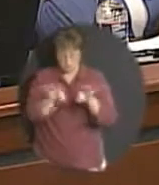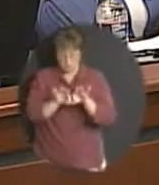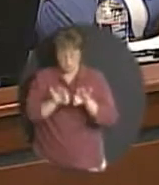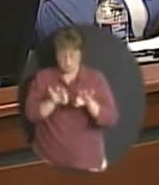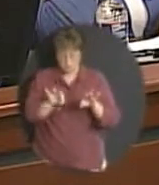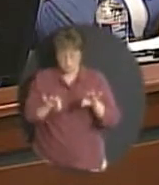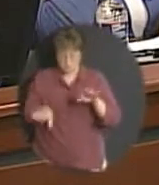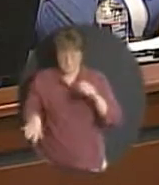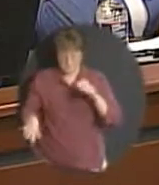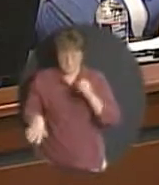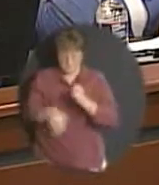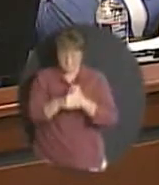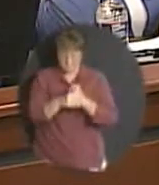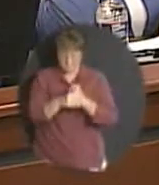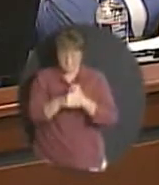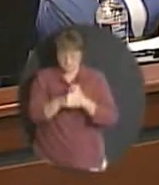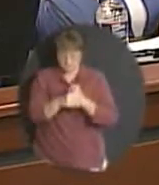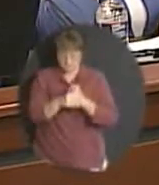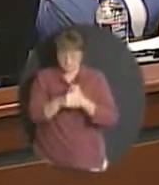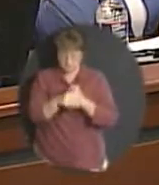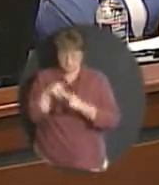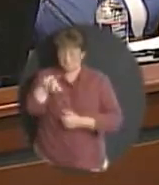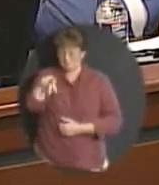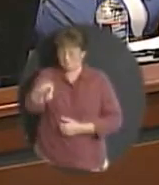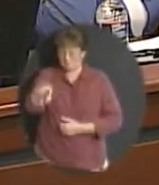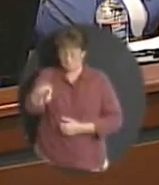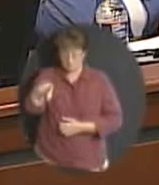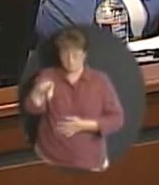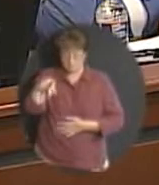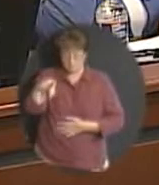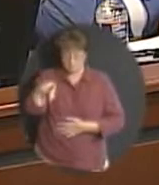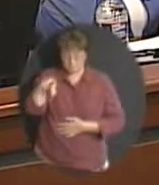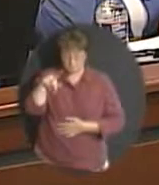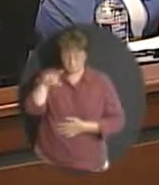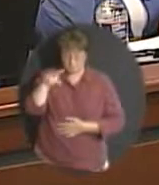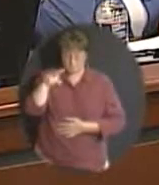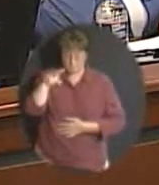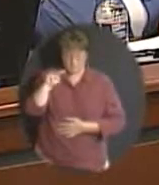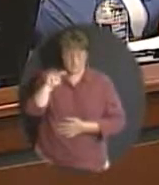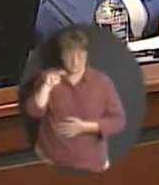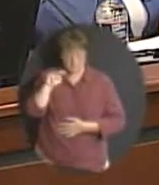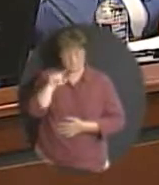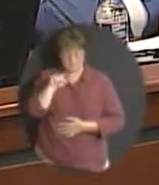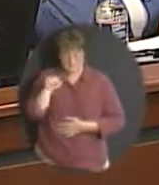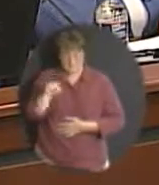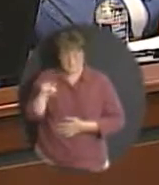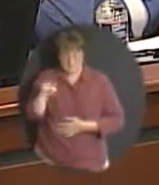Any comments or questions about I that? need to recuse myself because these are all my customers. All right.